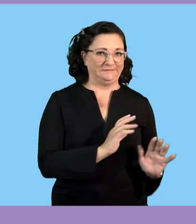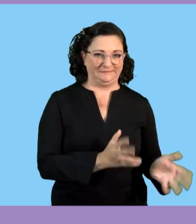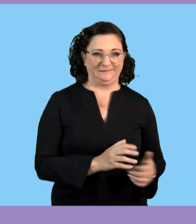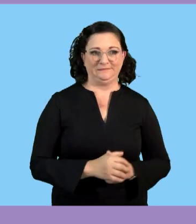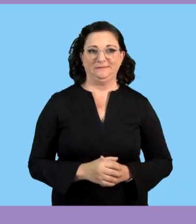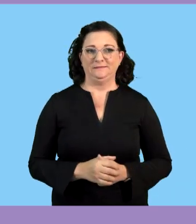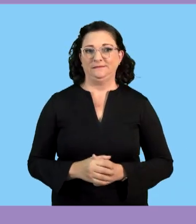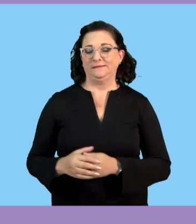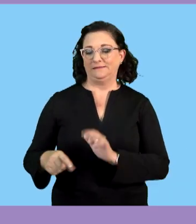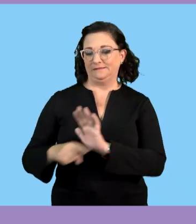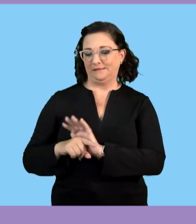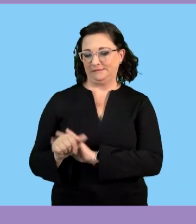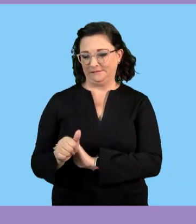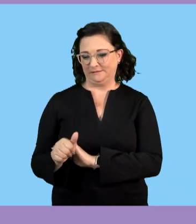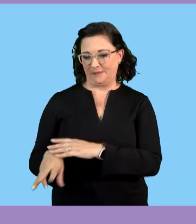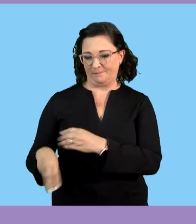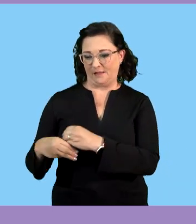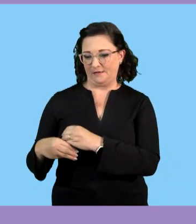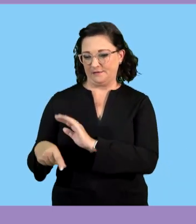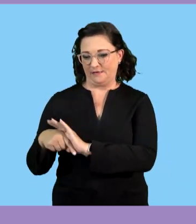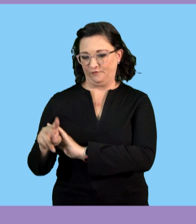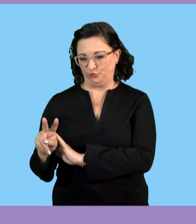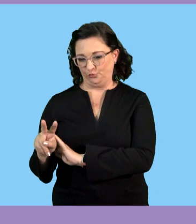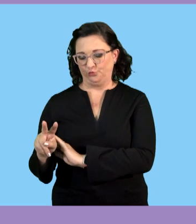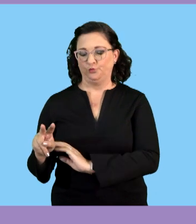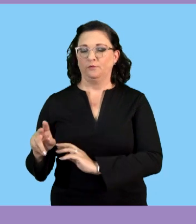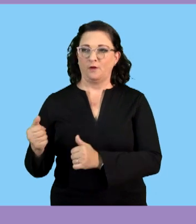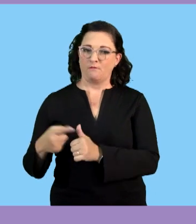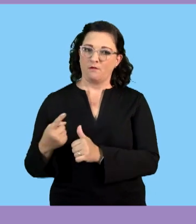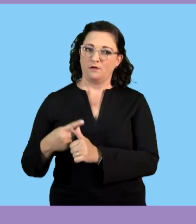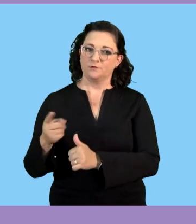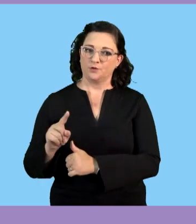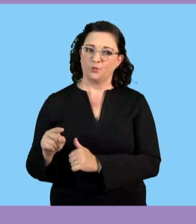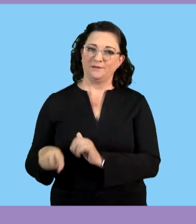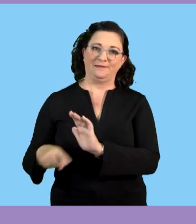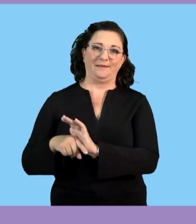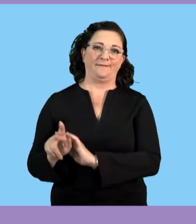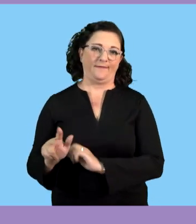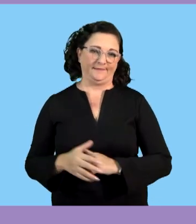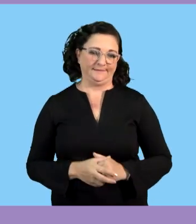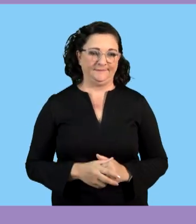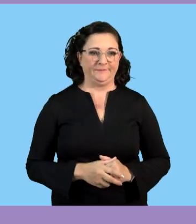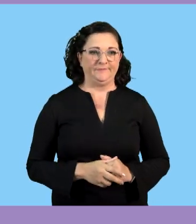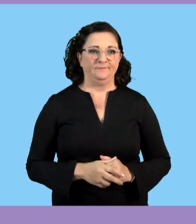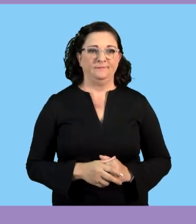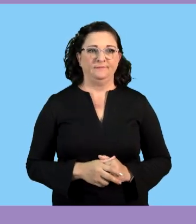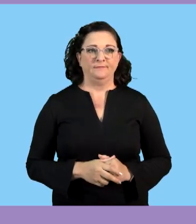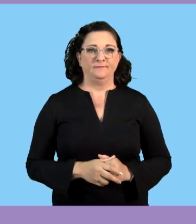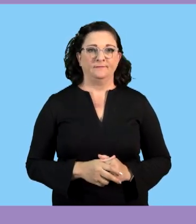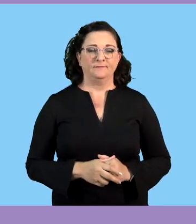right-hand side, we have a negative 6 plus a negative 2, that is a negative 8.